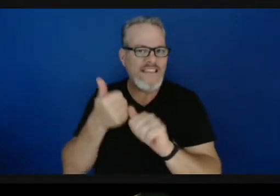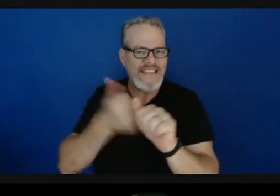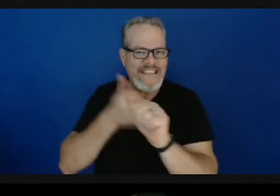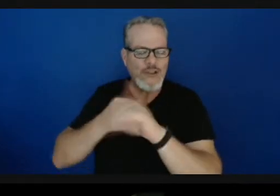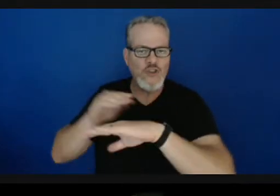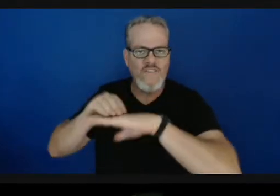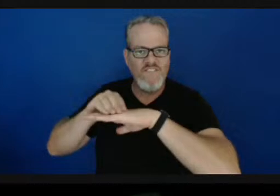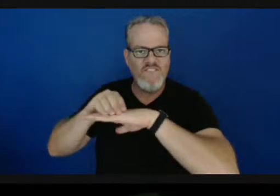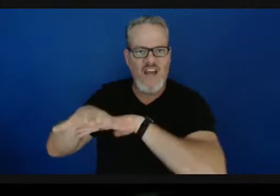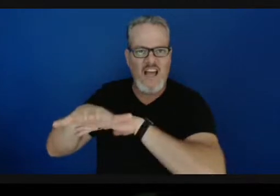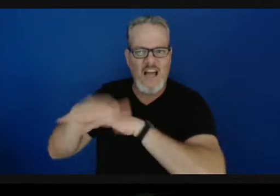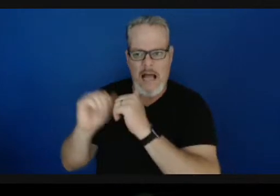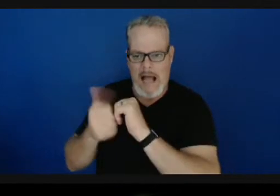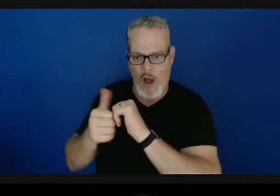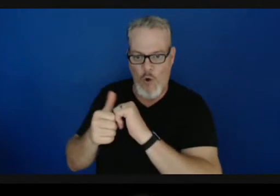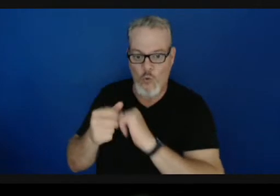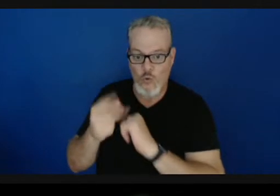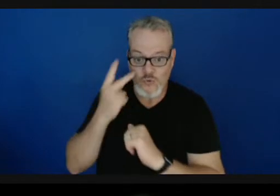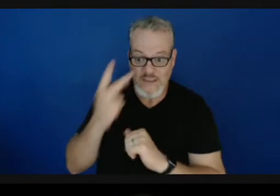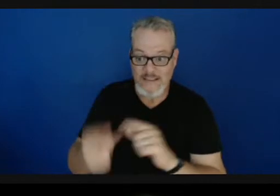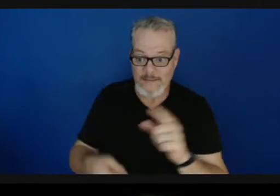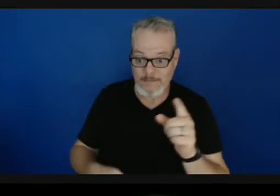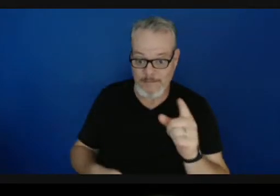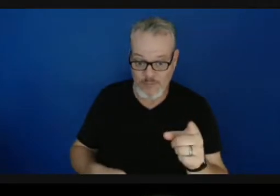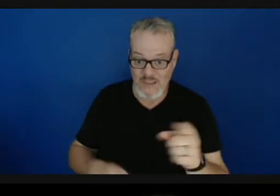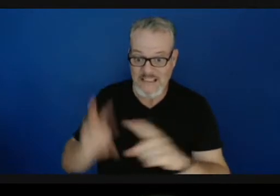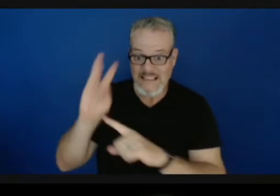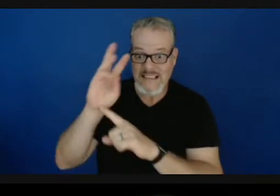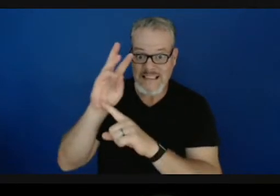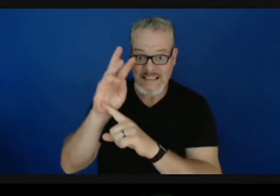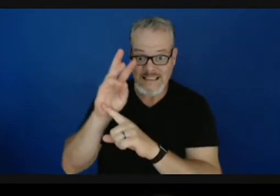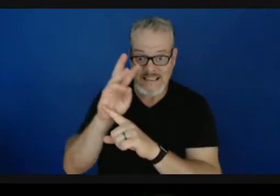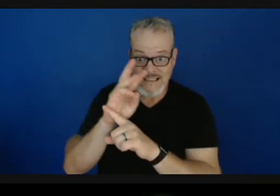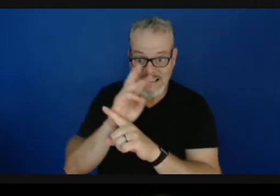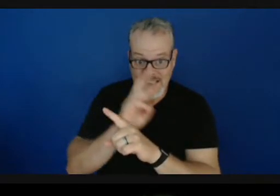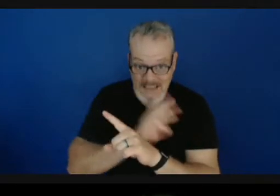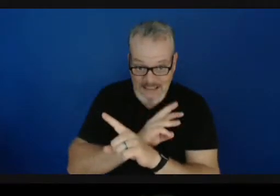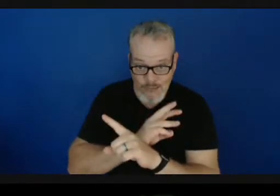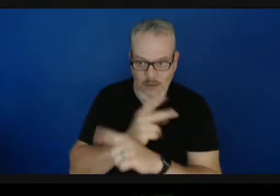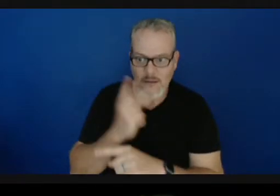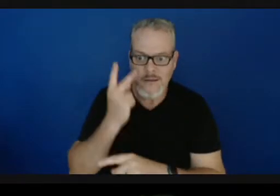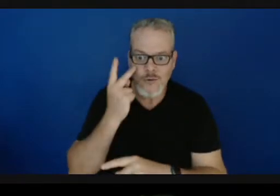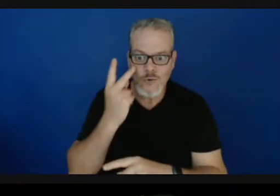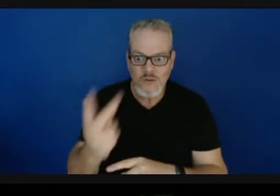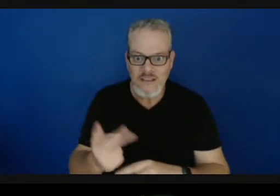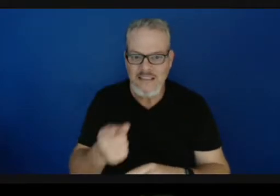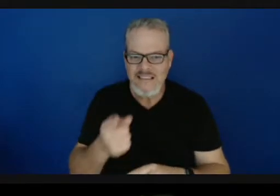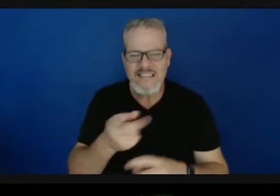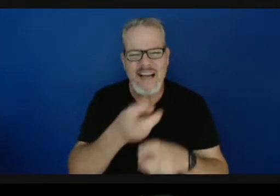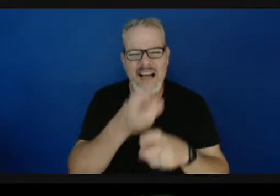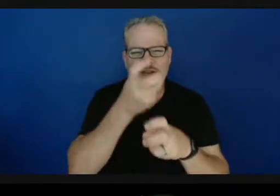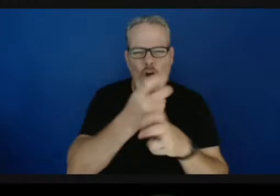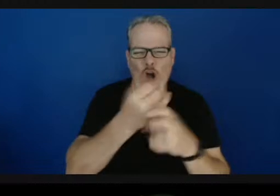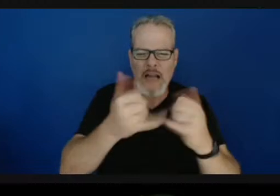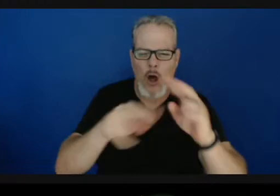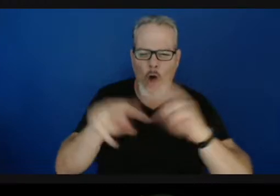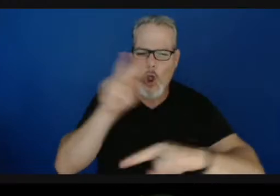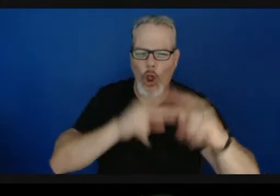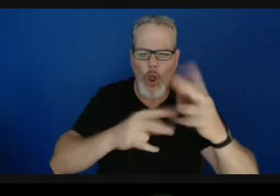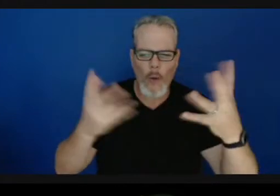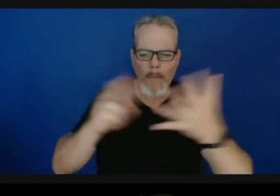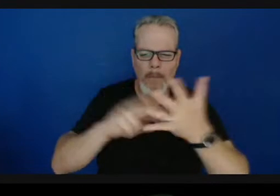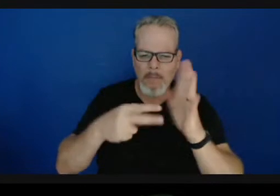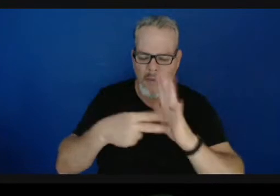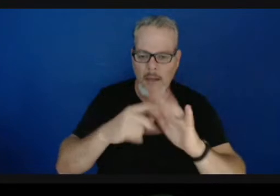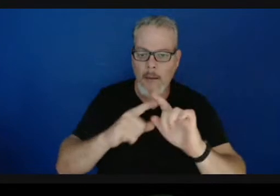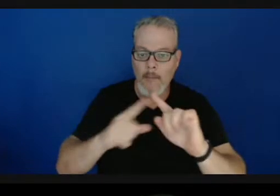looked. I want to say 6 months in. Let me come down in here. 6 months in, you can see, and it's hard to tell exactly what's going on, but I believe this one on the